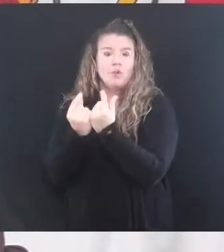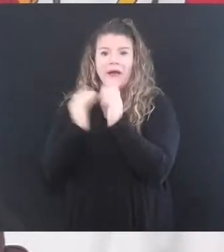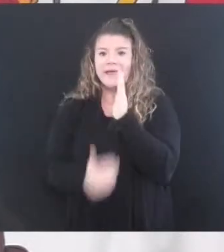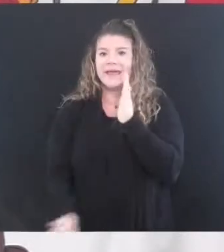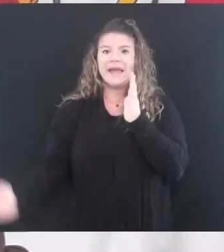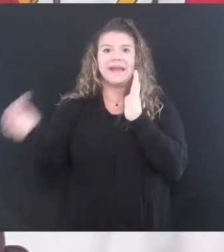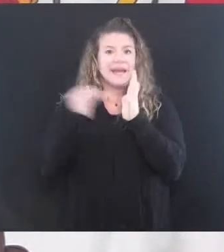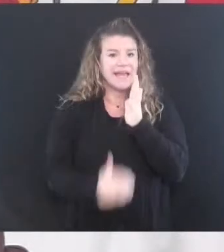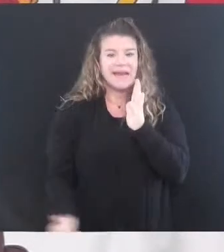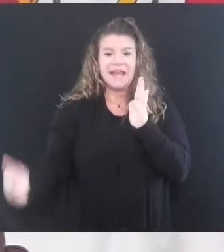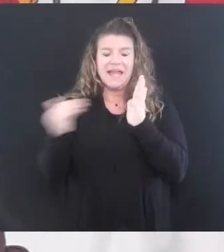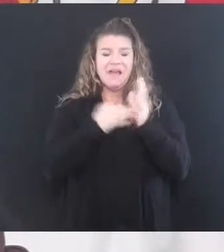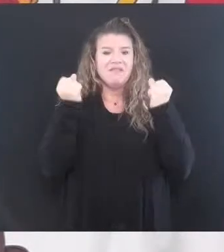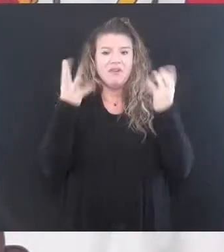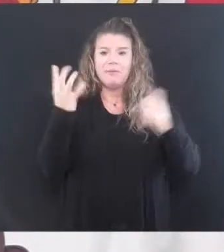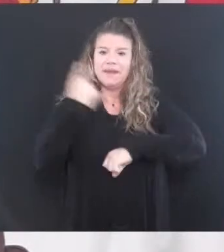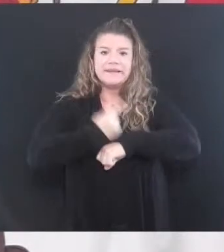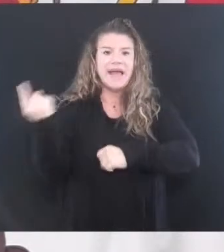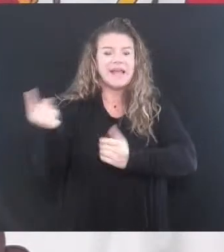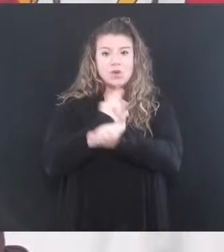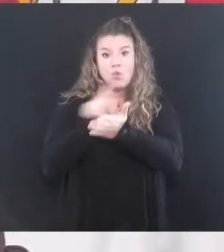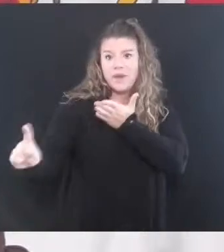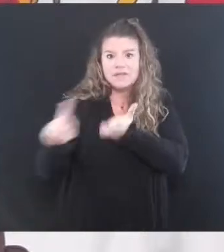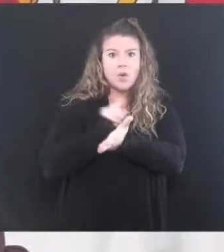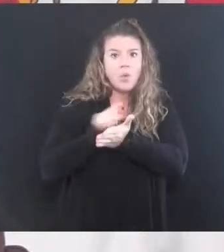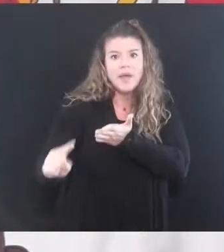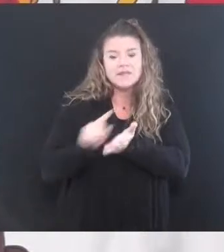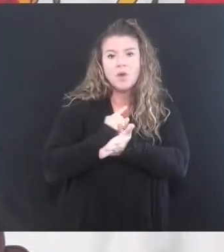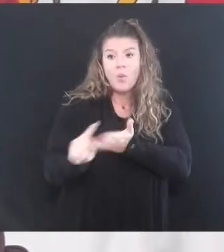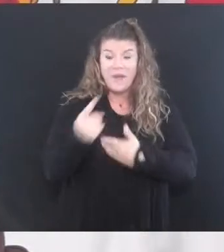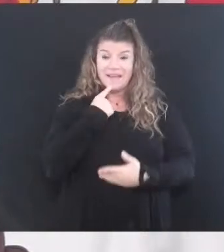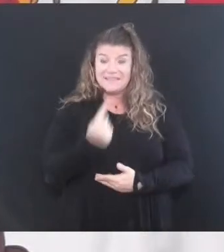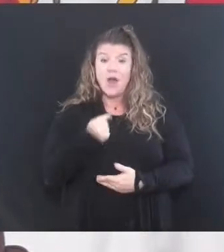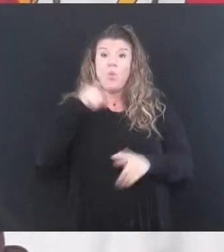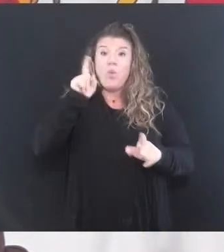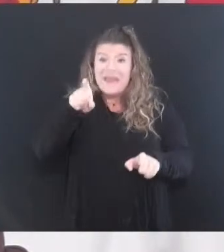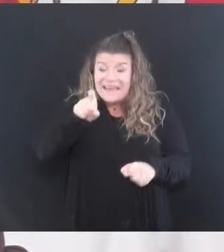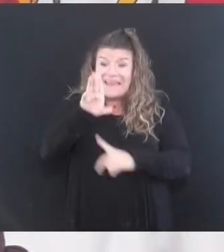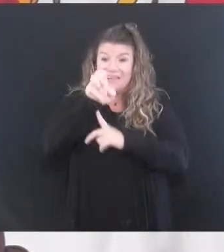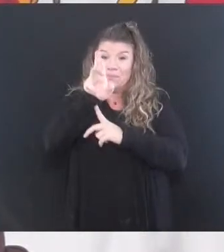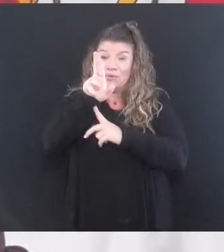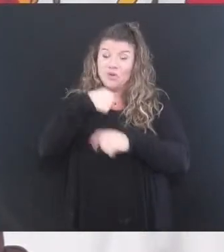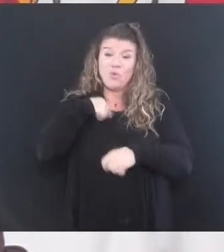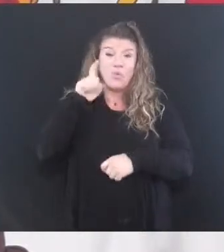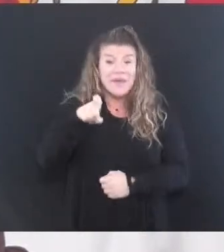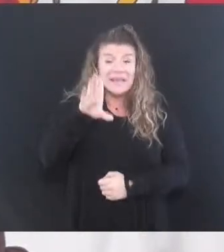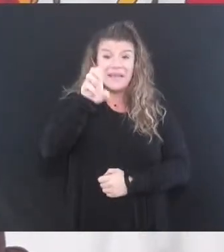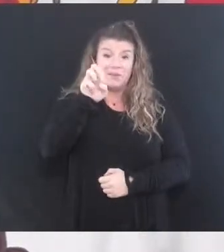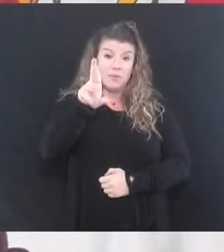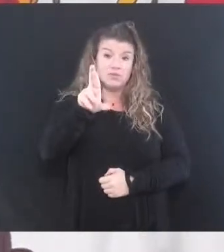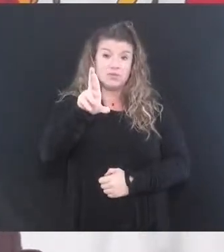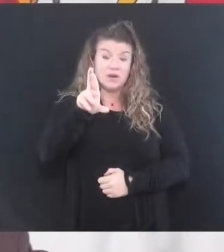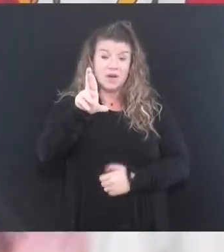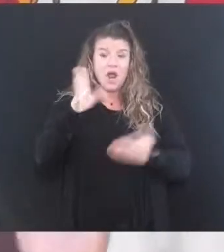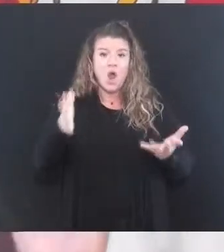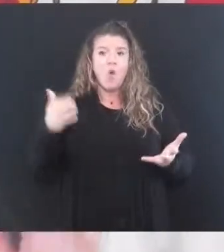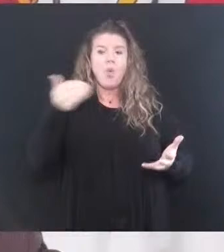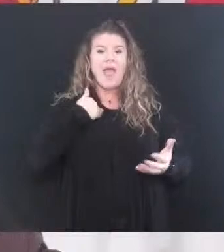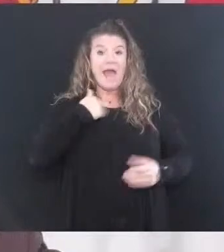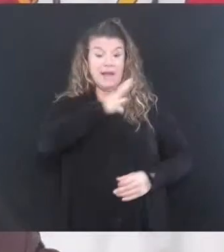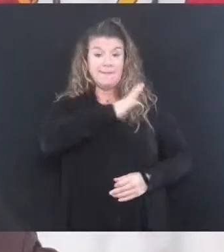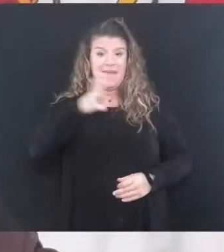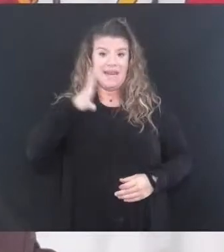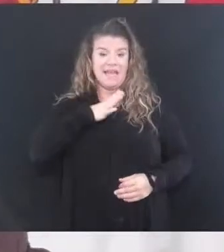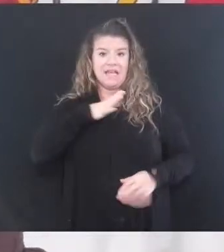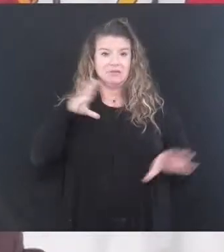for days and weeks, saying we got to be giving these boosters. We got to be giving these boosters. We had a committee or